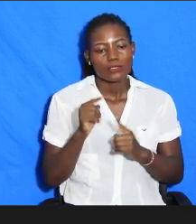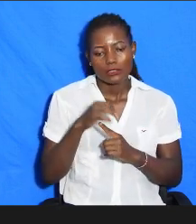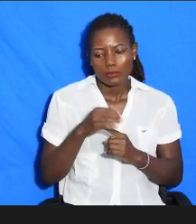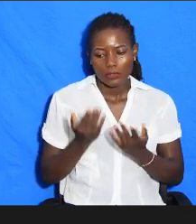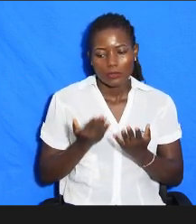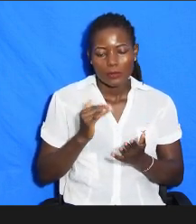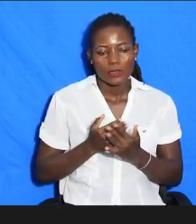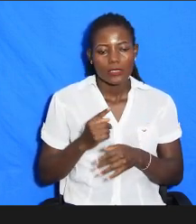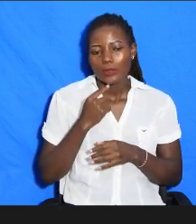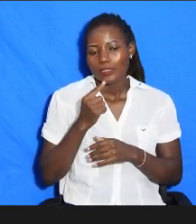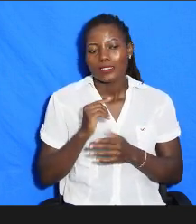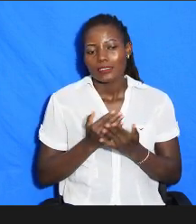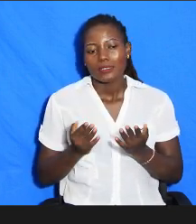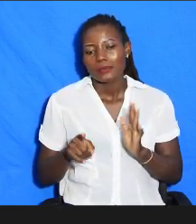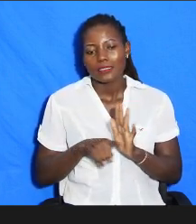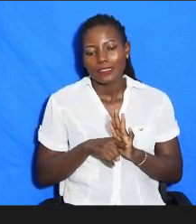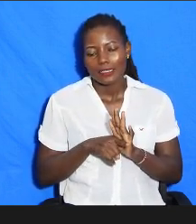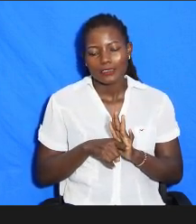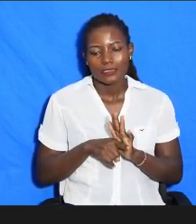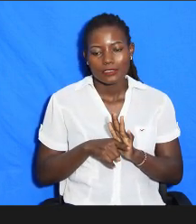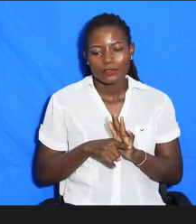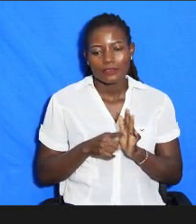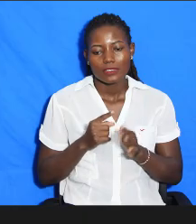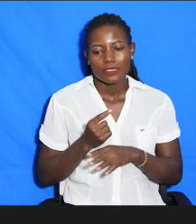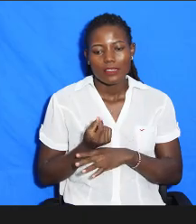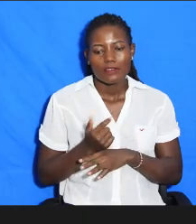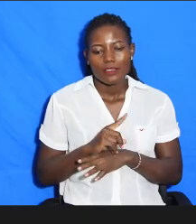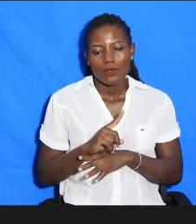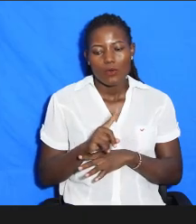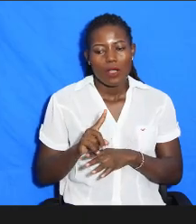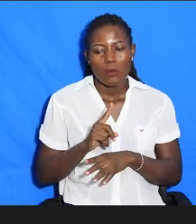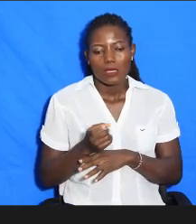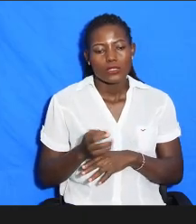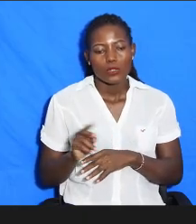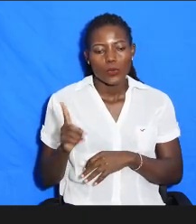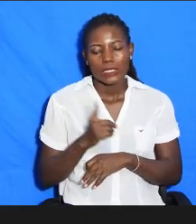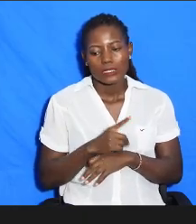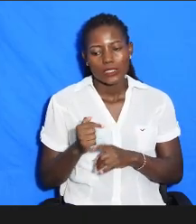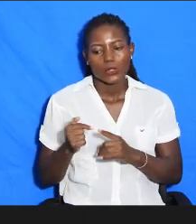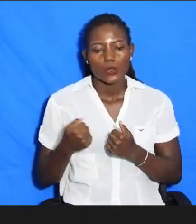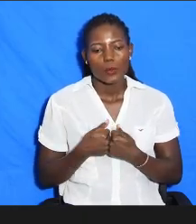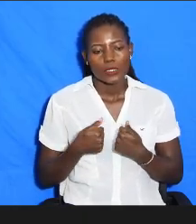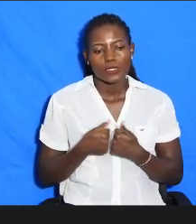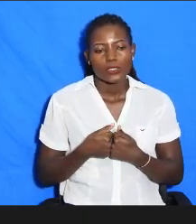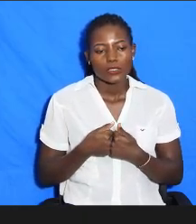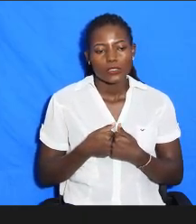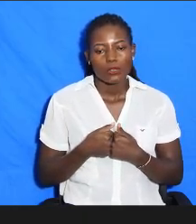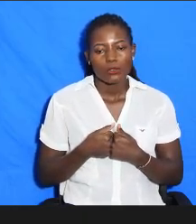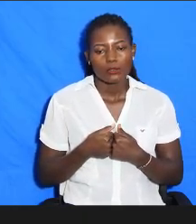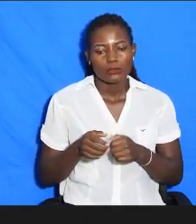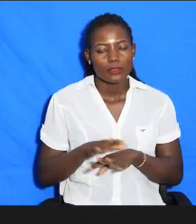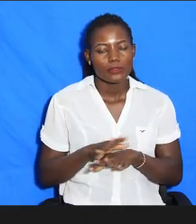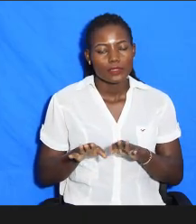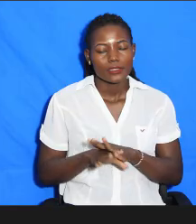negative in their few hours or the next a day towards the race. So everything